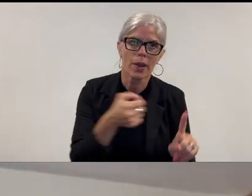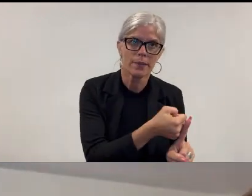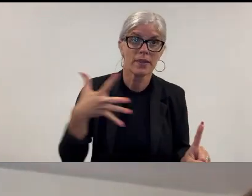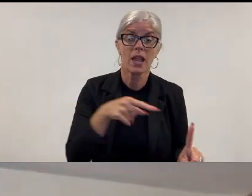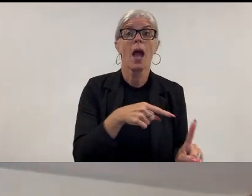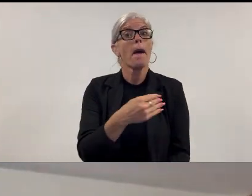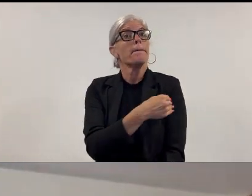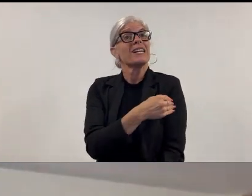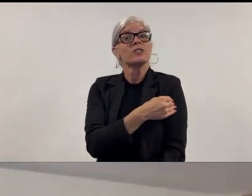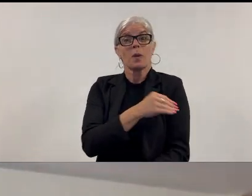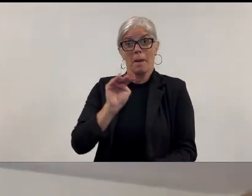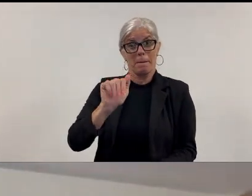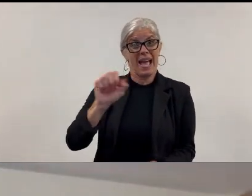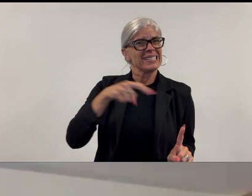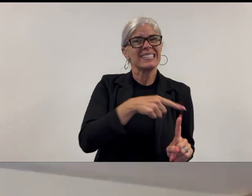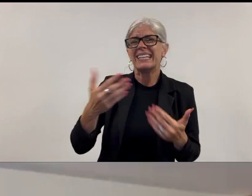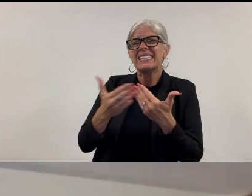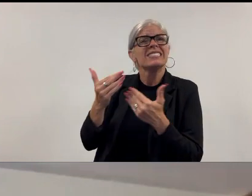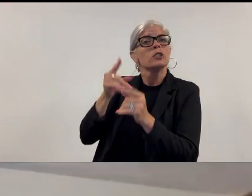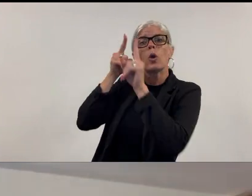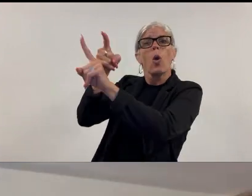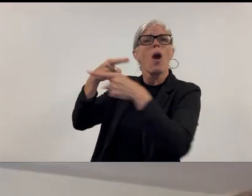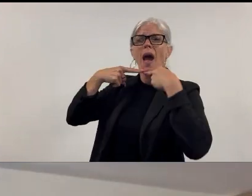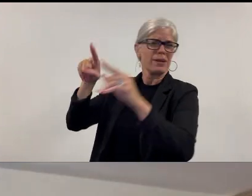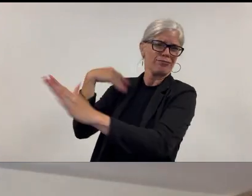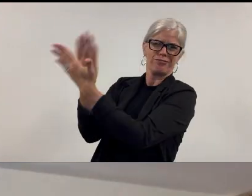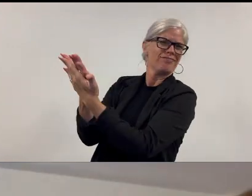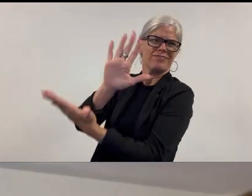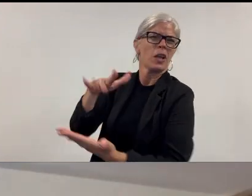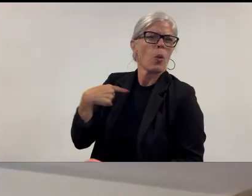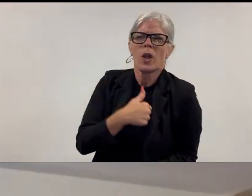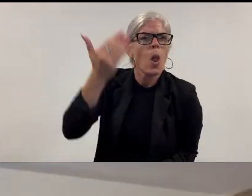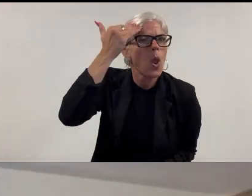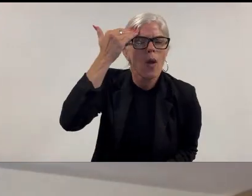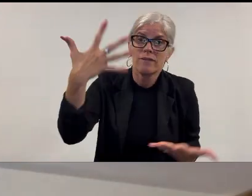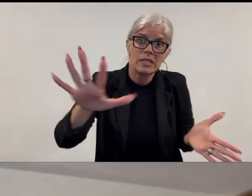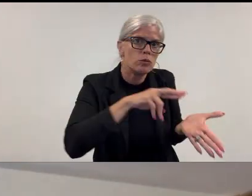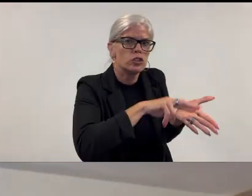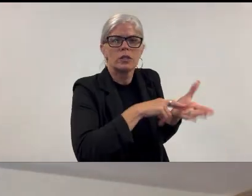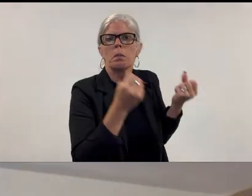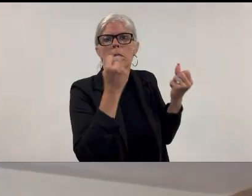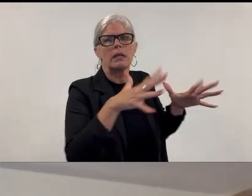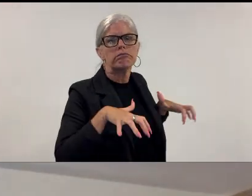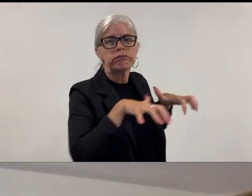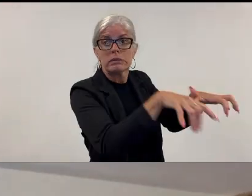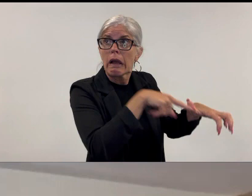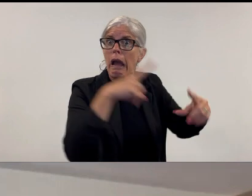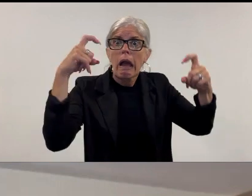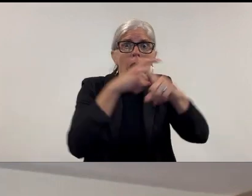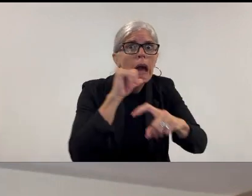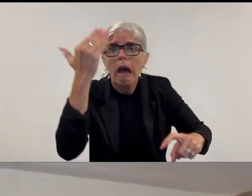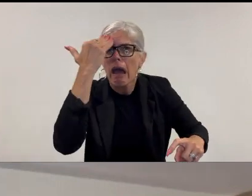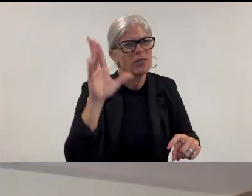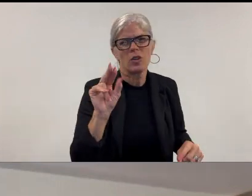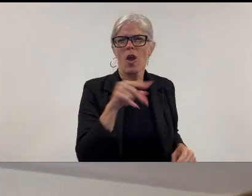an easy goal to accomplish. We know how to maintain or increase